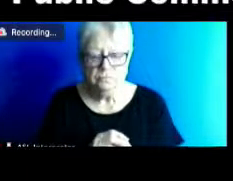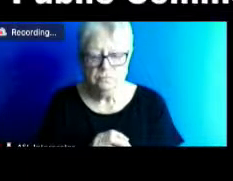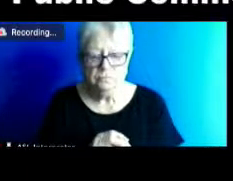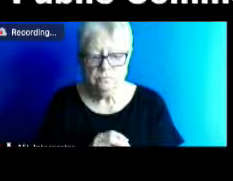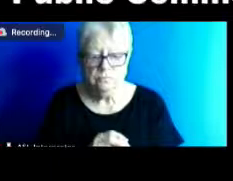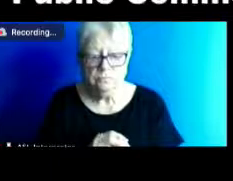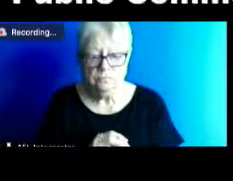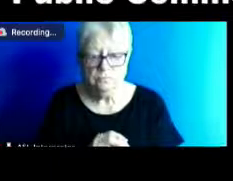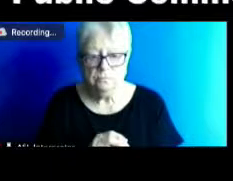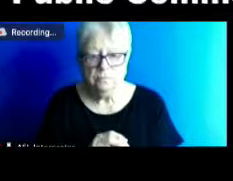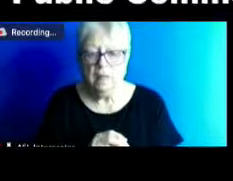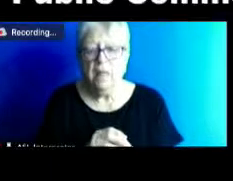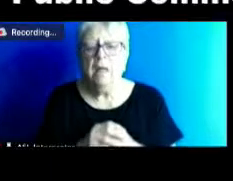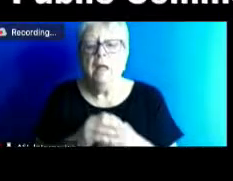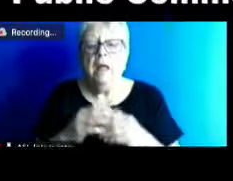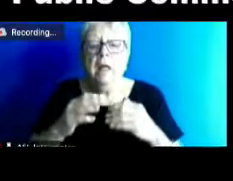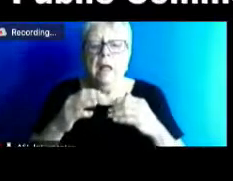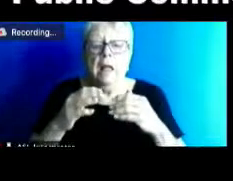Well, at any rate,